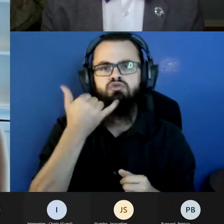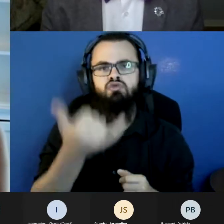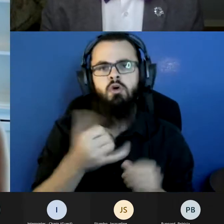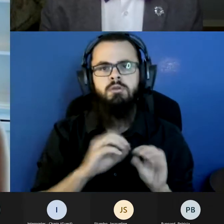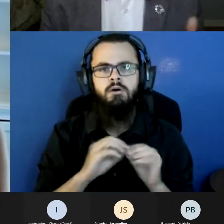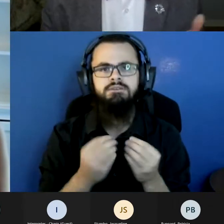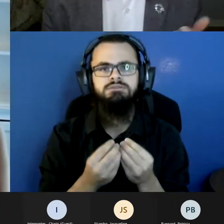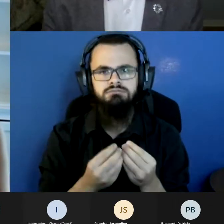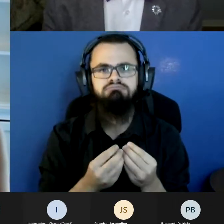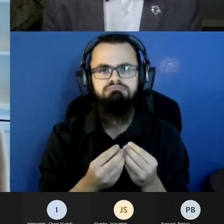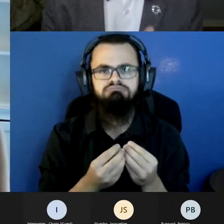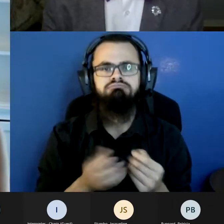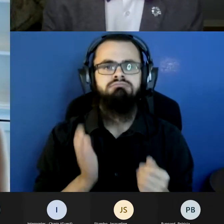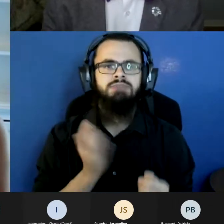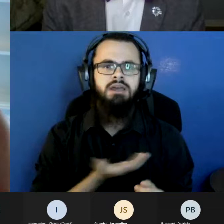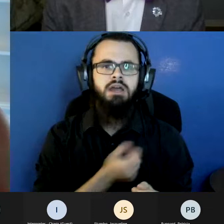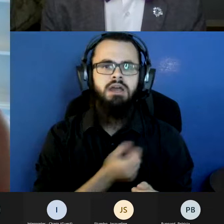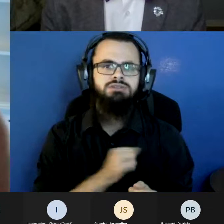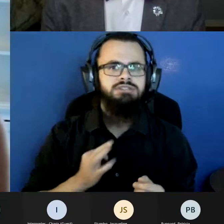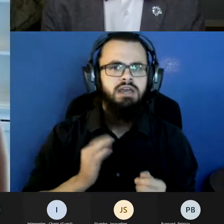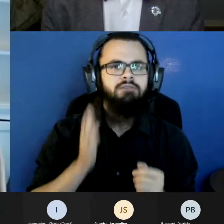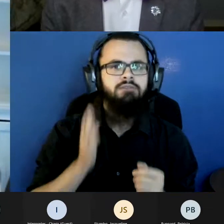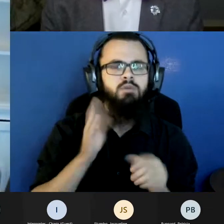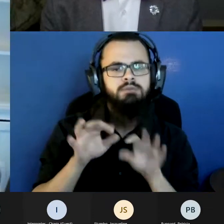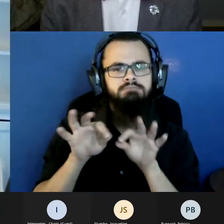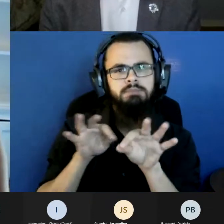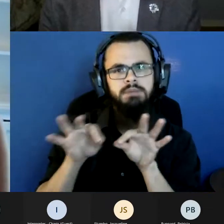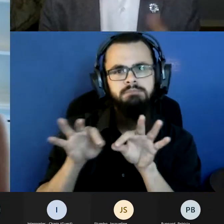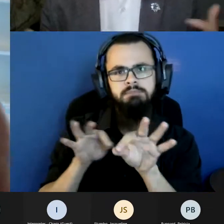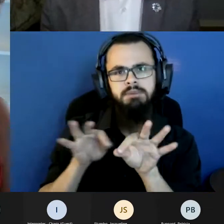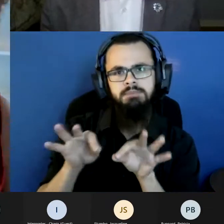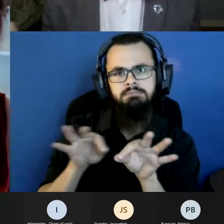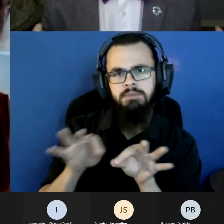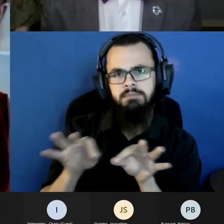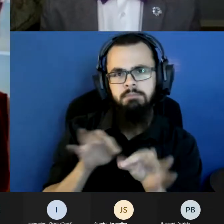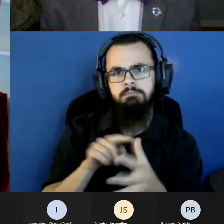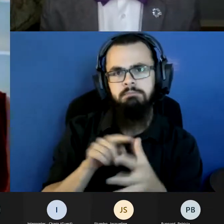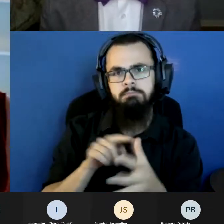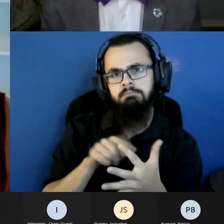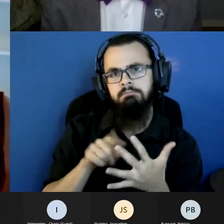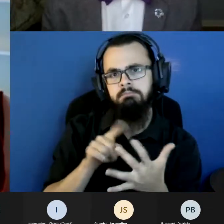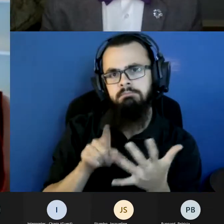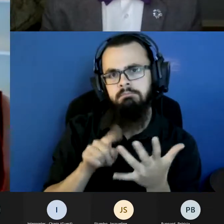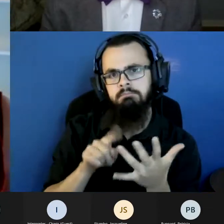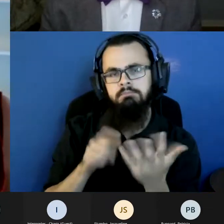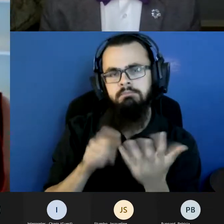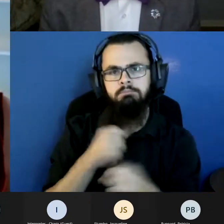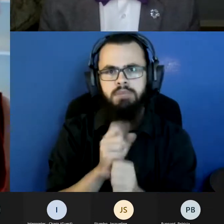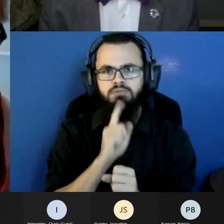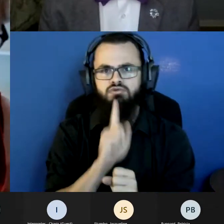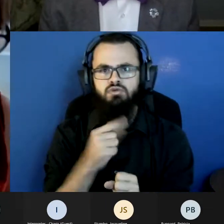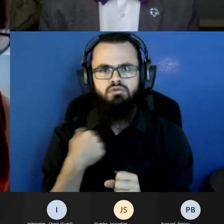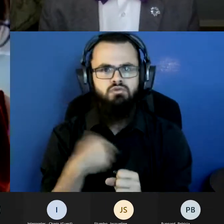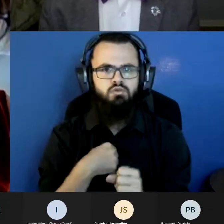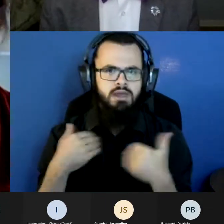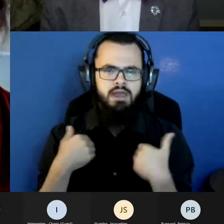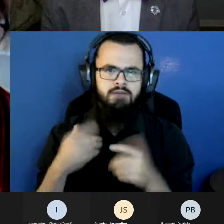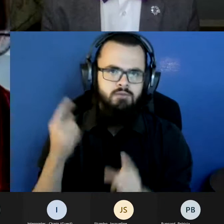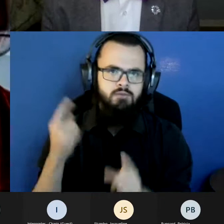relevant specifics for you and your child and make sure that we get the right plan sorted out for moving